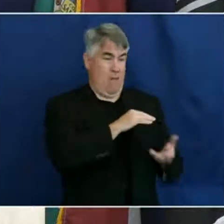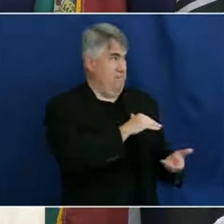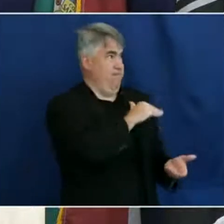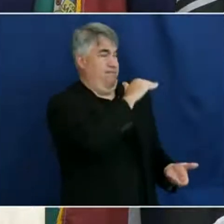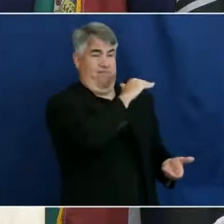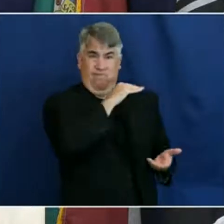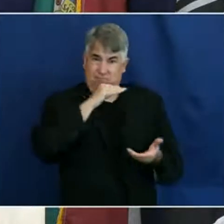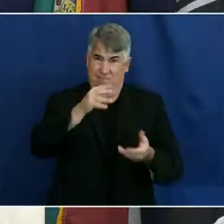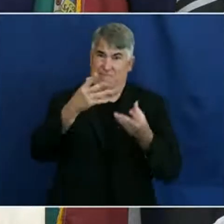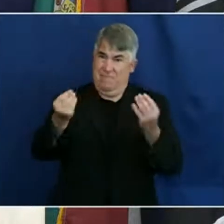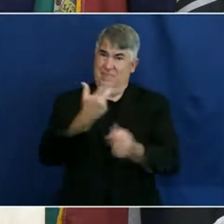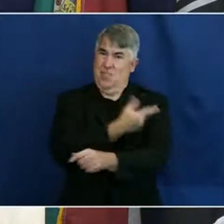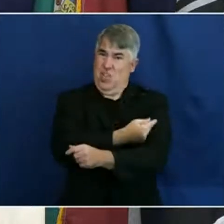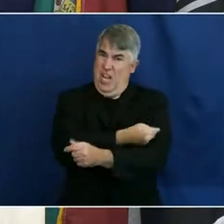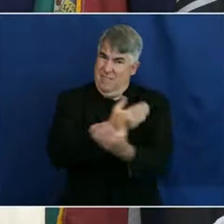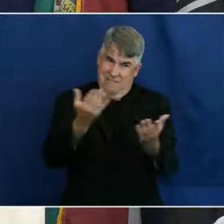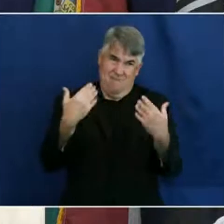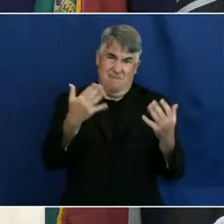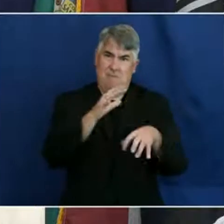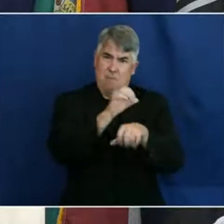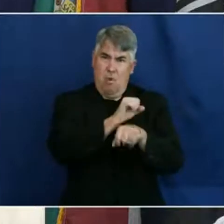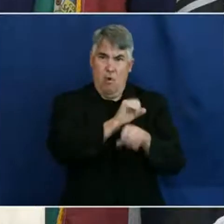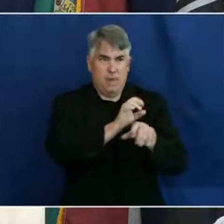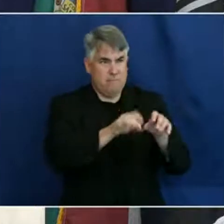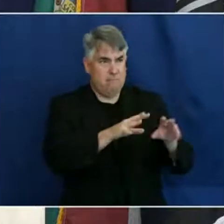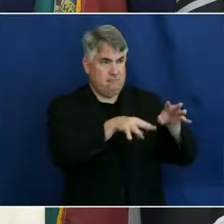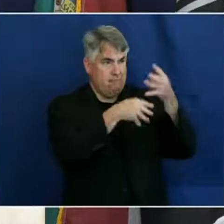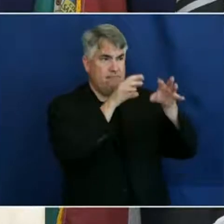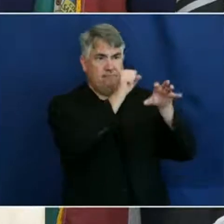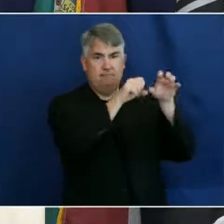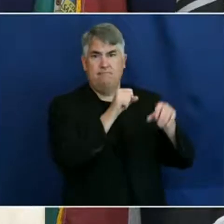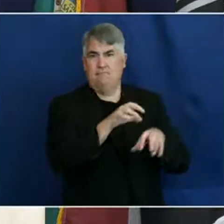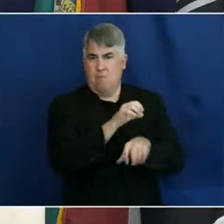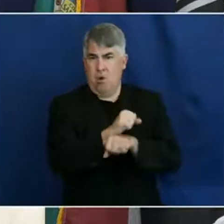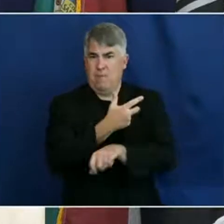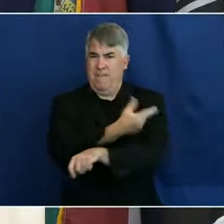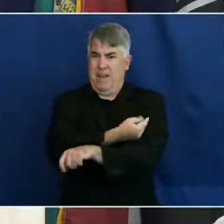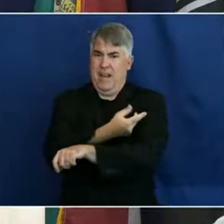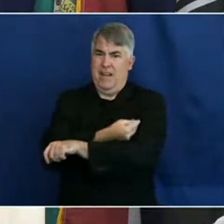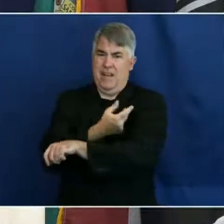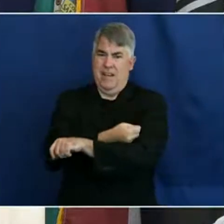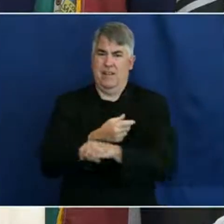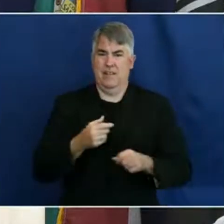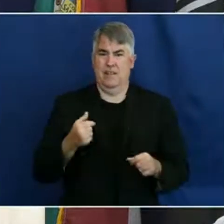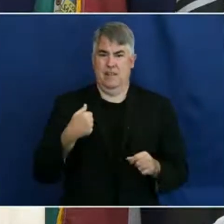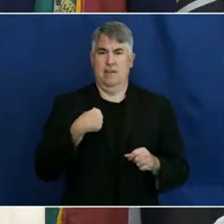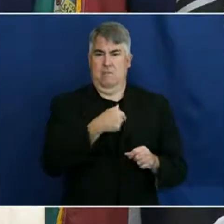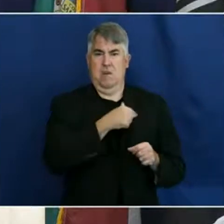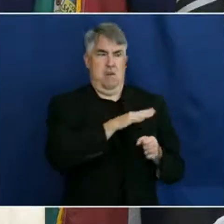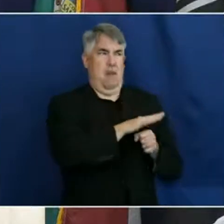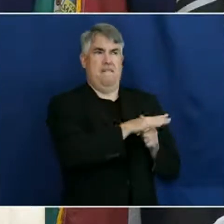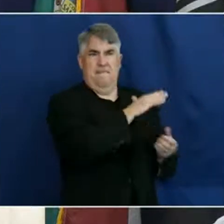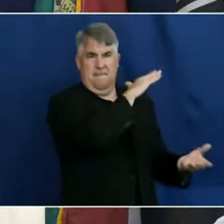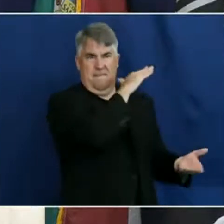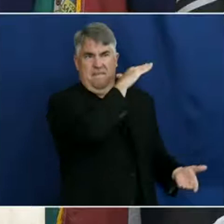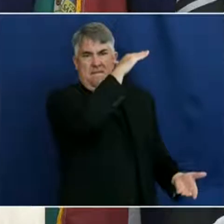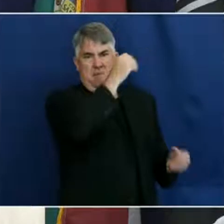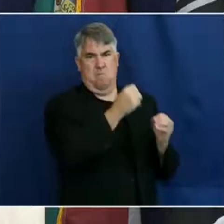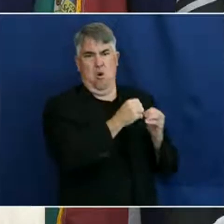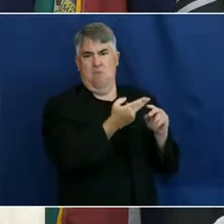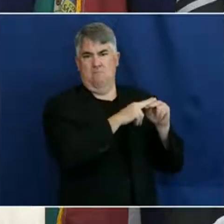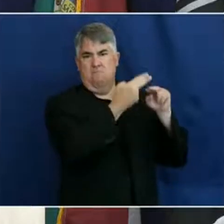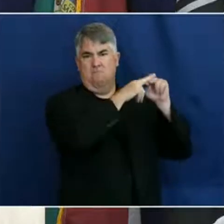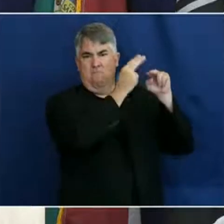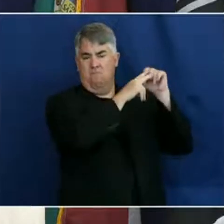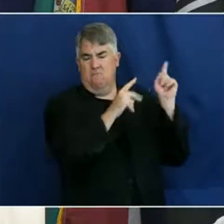getting. But we feel like we're headed in the right direction. We're confident the supplies will continue to increase as we move forward. And then